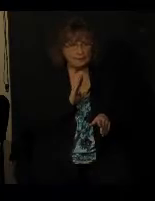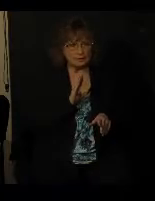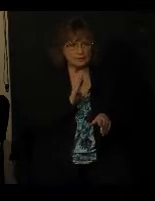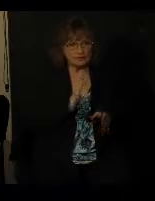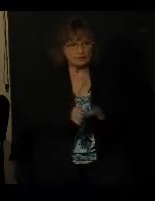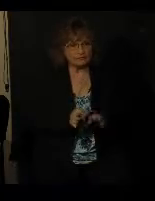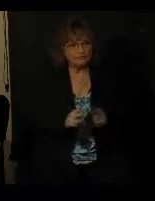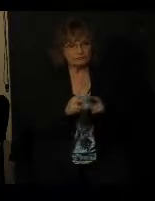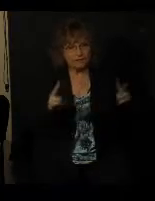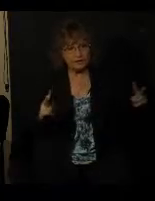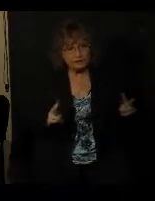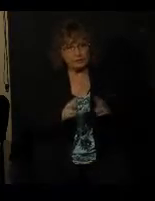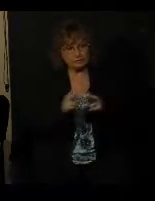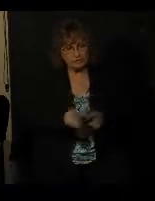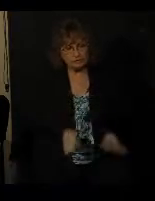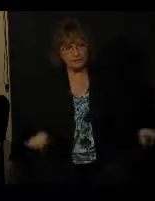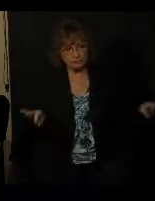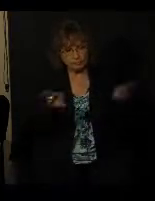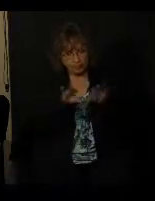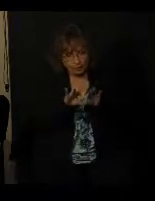intended target's heart.